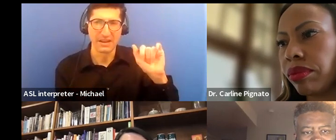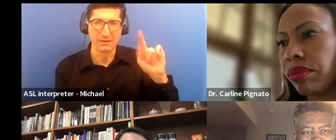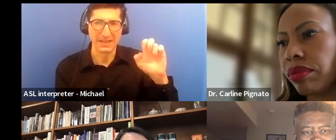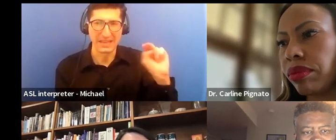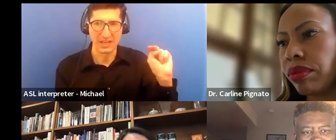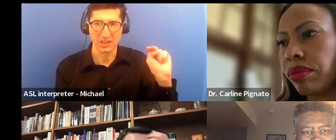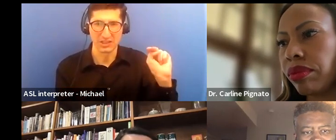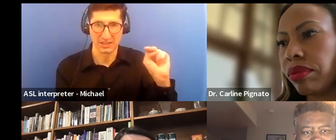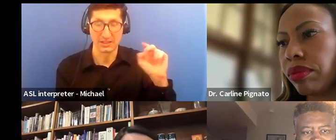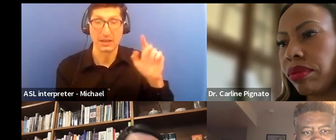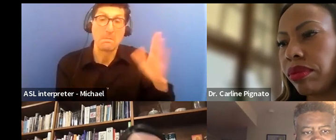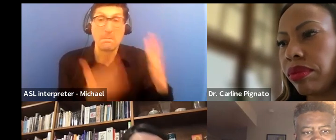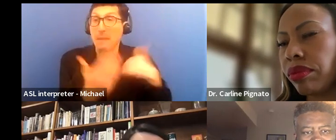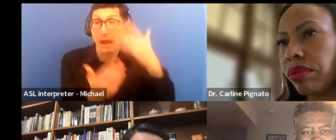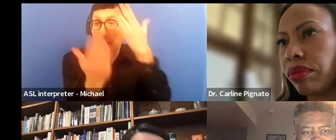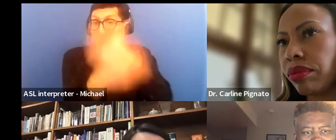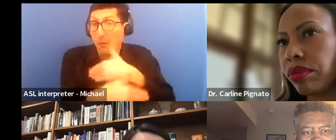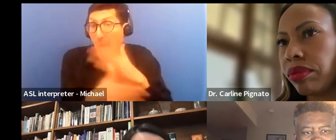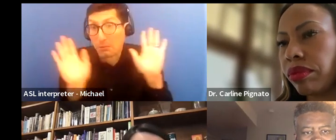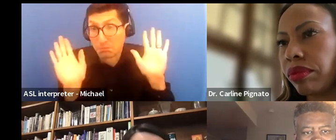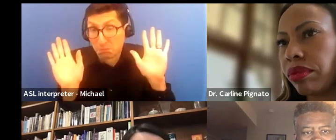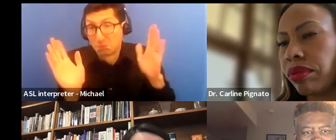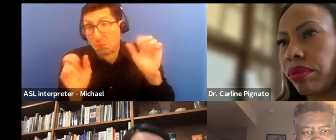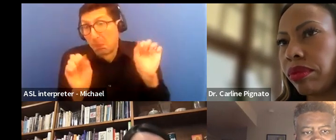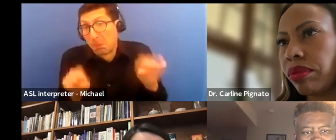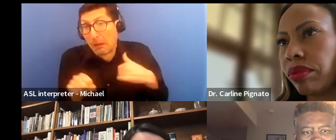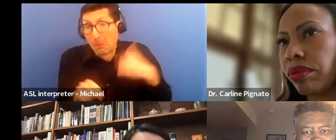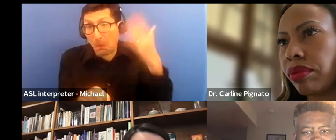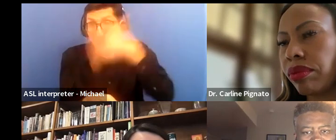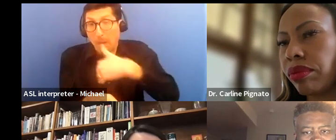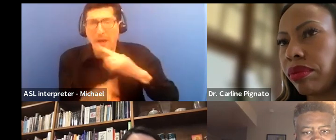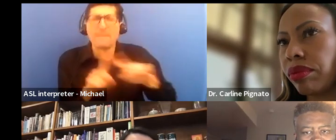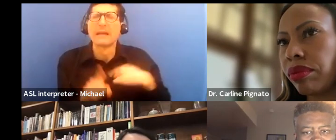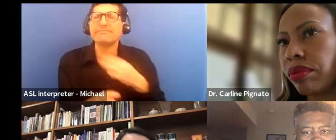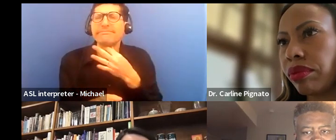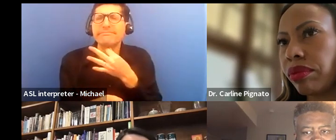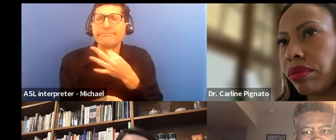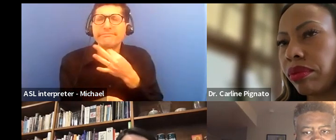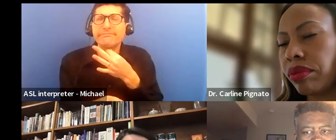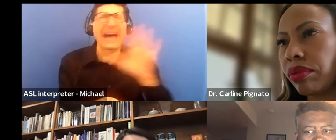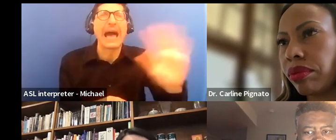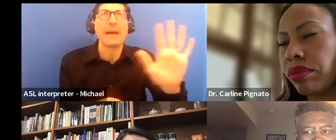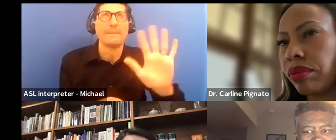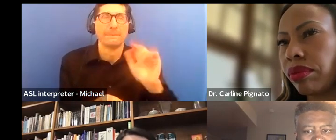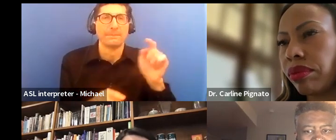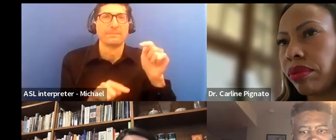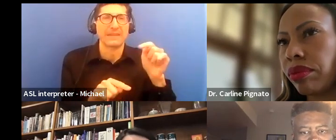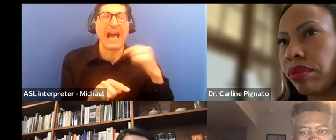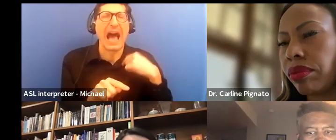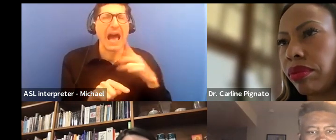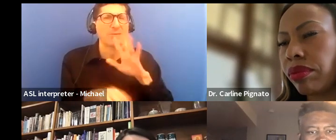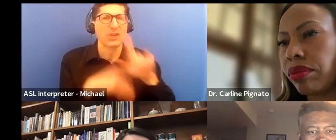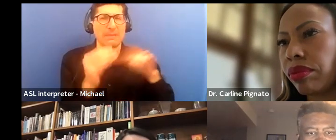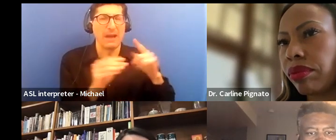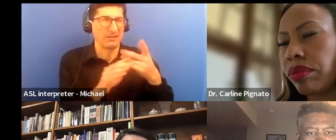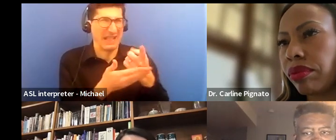And maybe I'm missing it. So I'm just curious about at what point, and this goes back to last week's session with